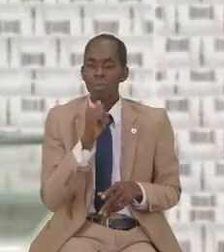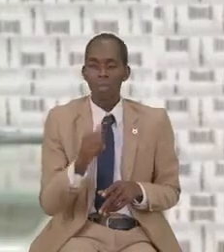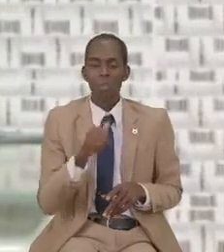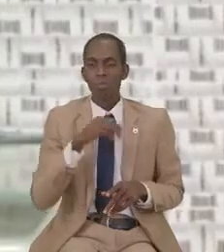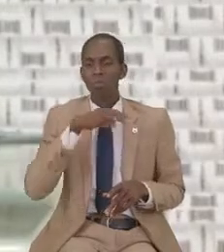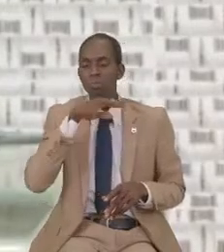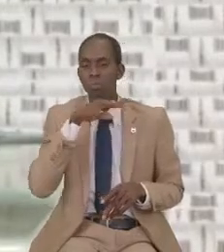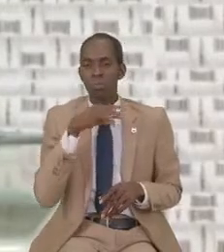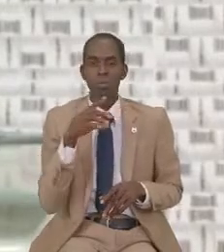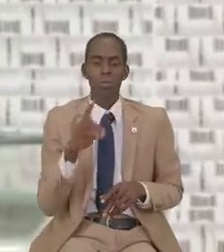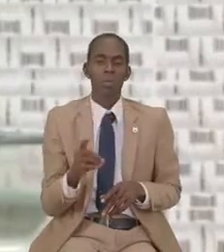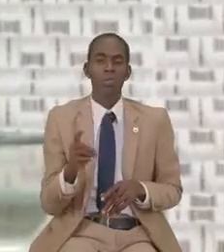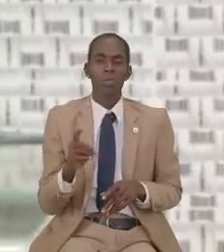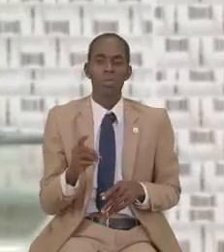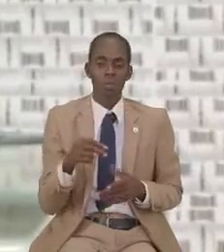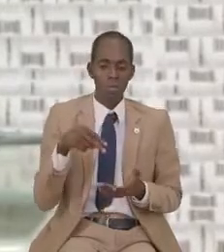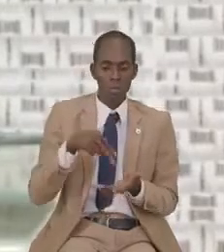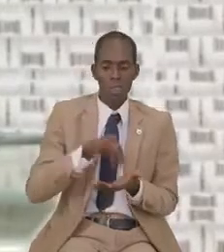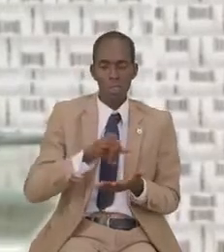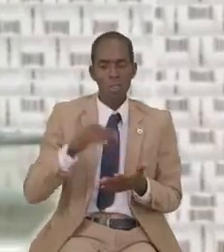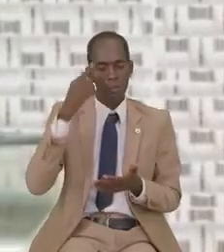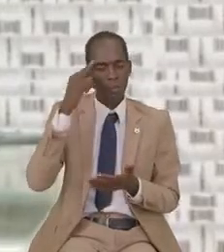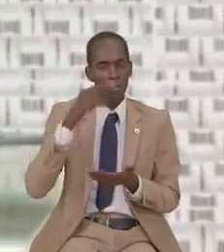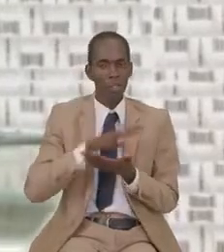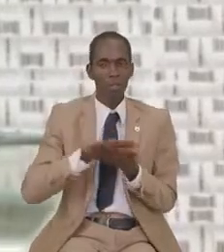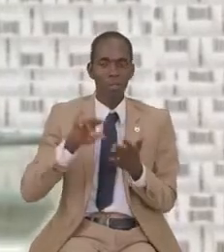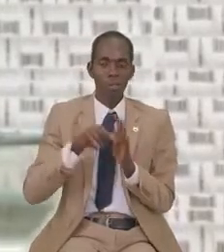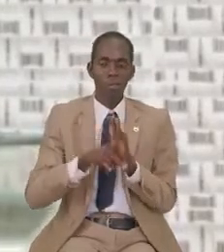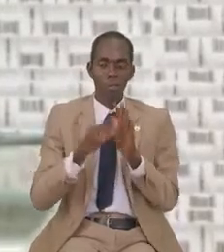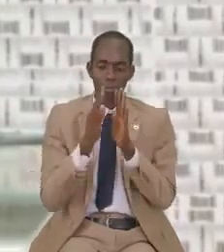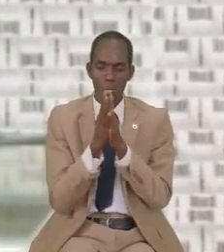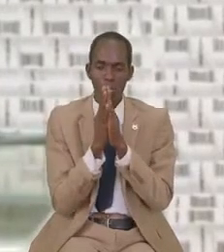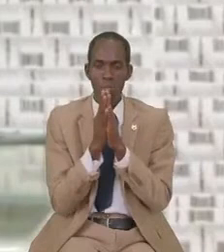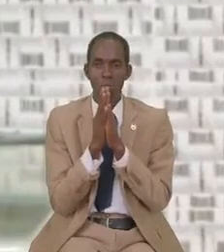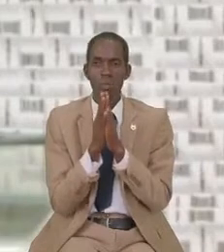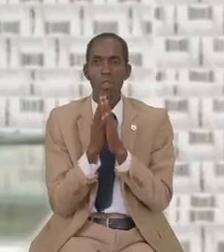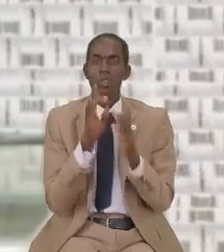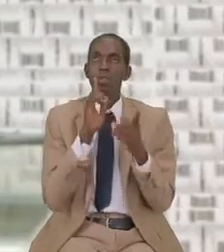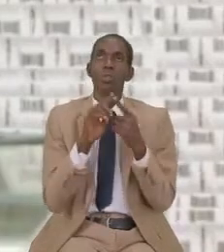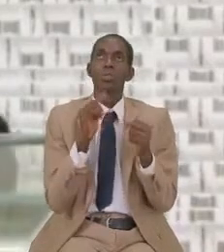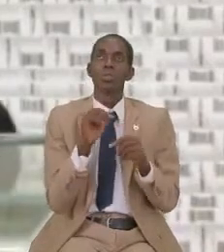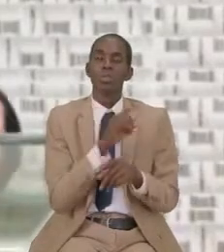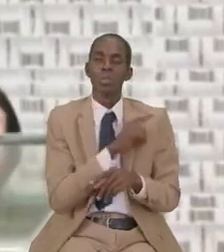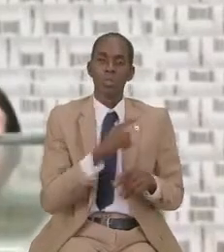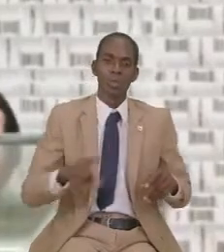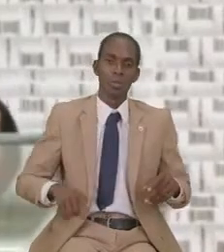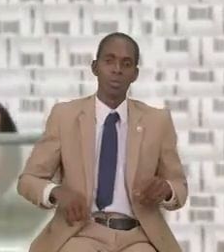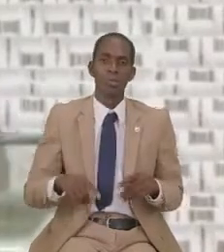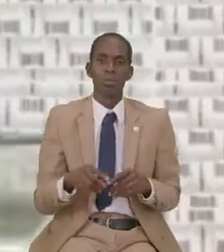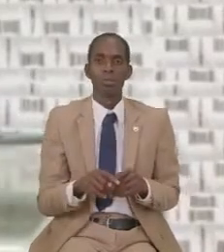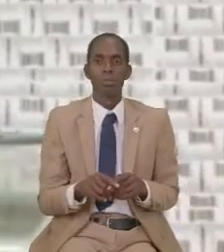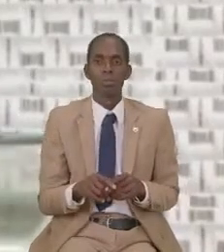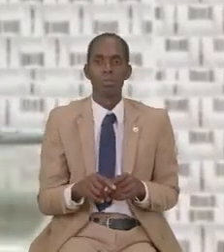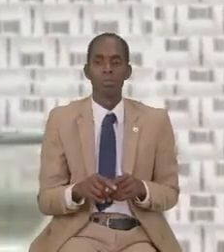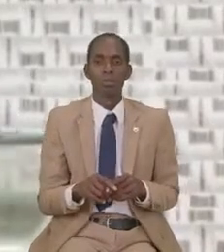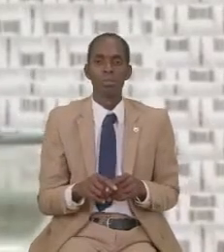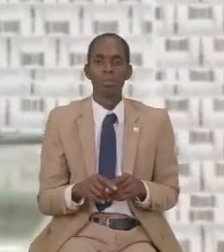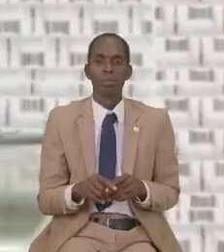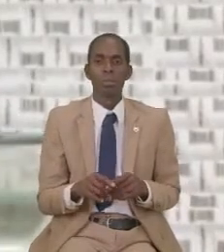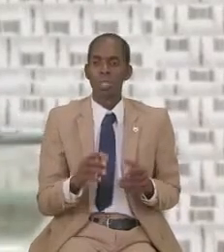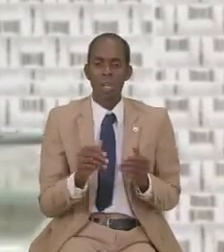uncorruptible, standing for righteousness. Pray. But upon the name of the Lord, let's